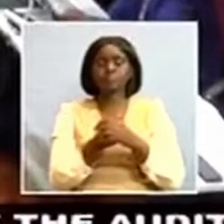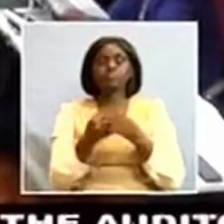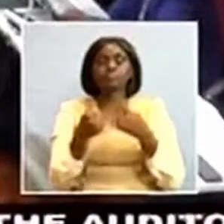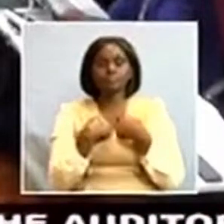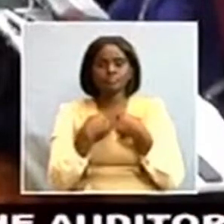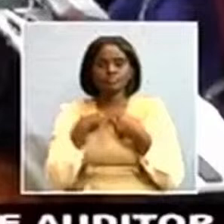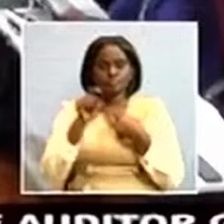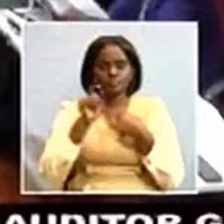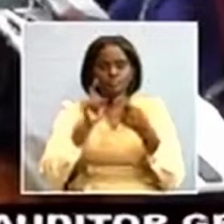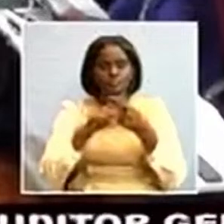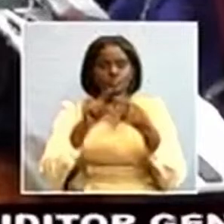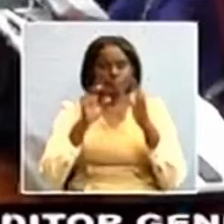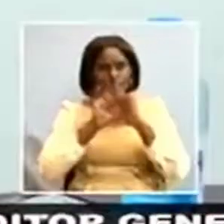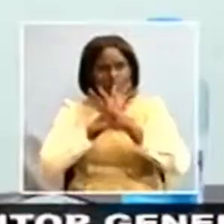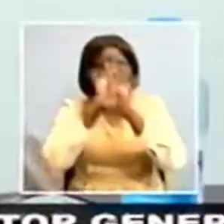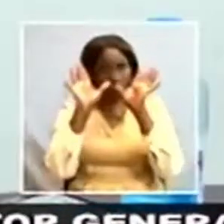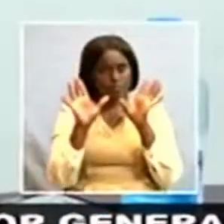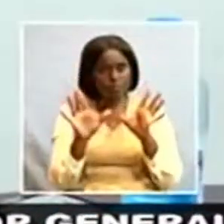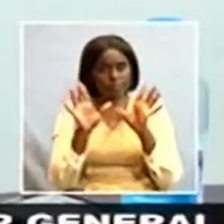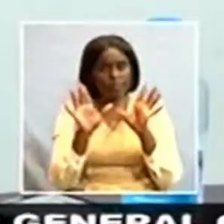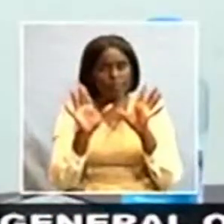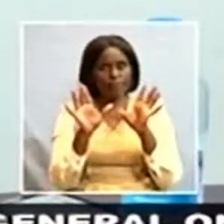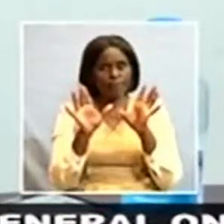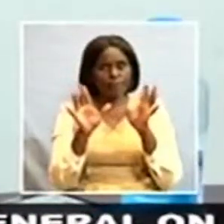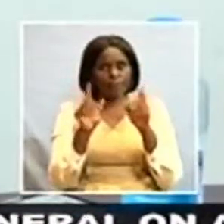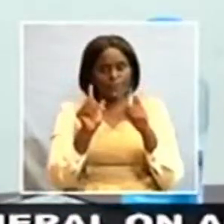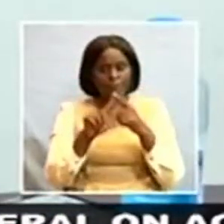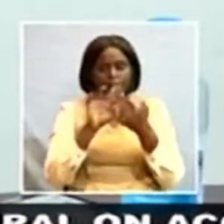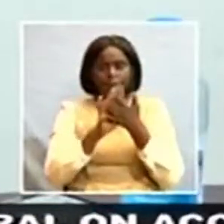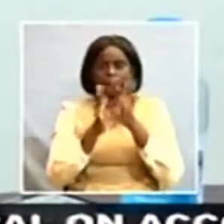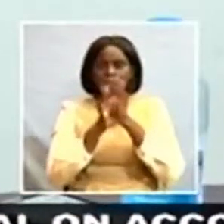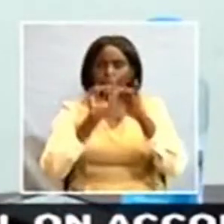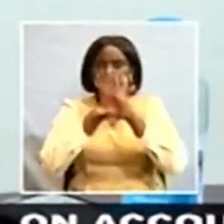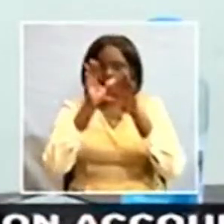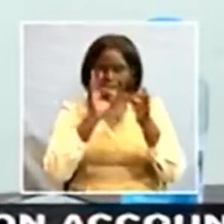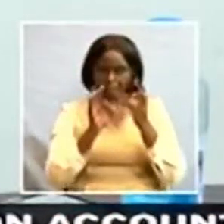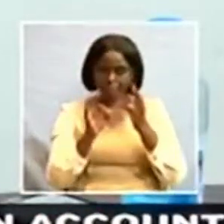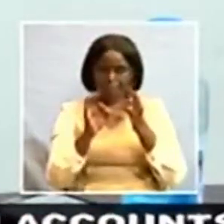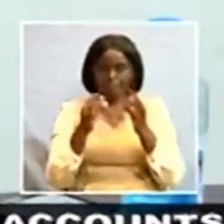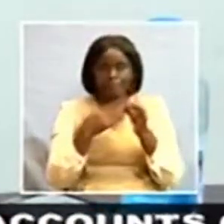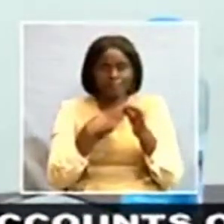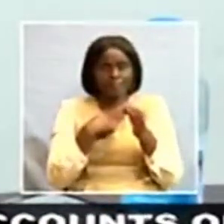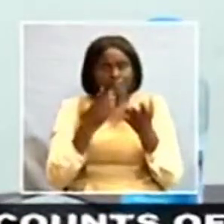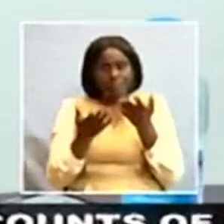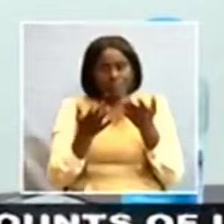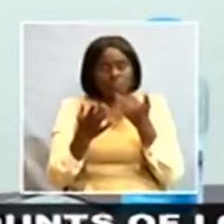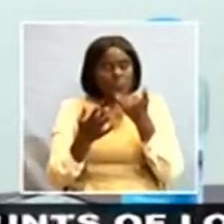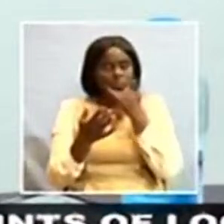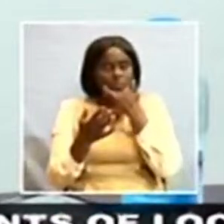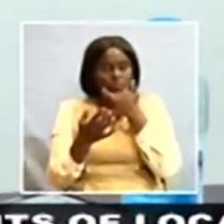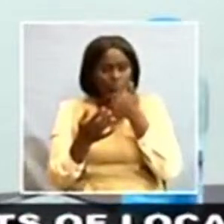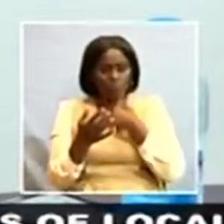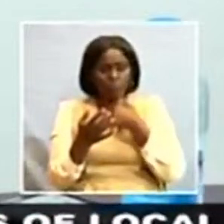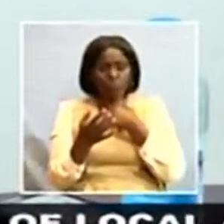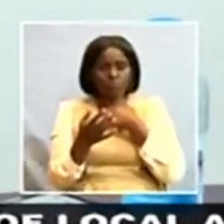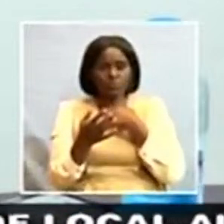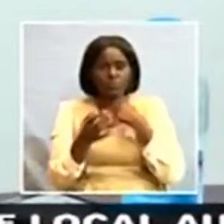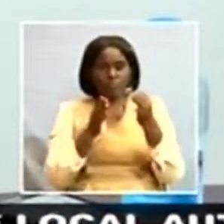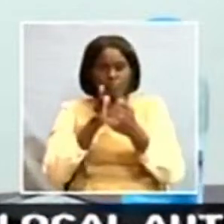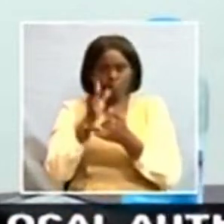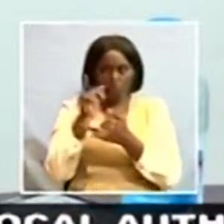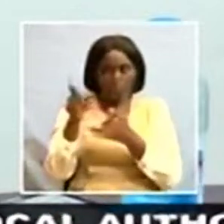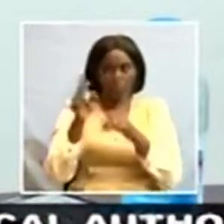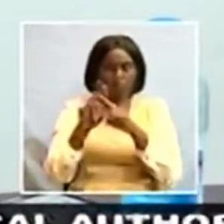I need actually to be corrected if at all I'm wrong. Through you,